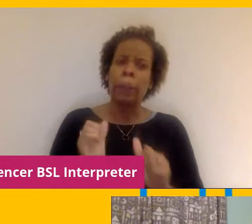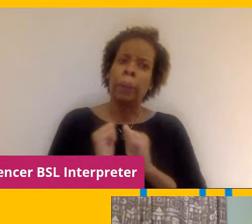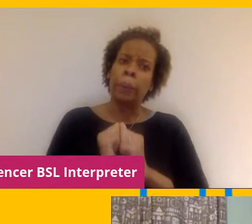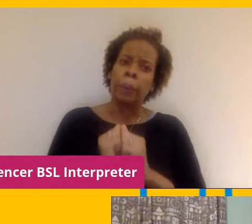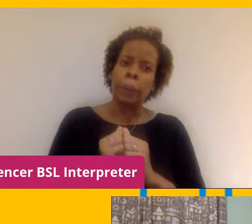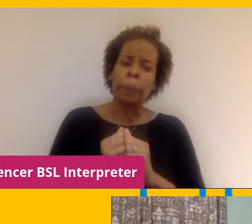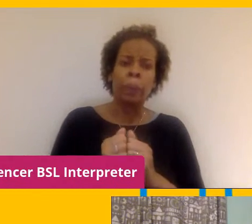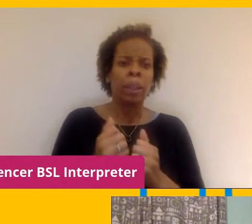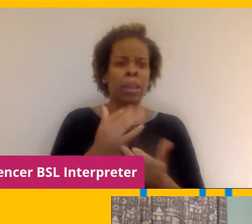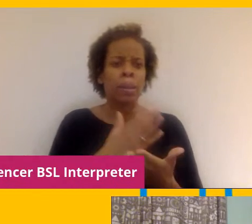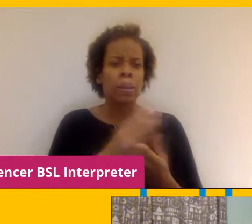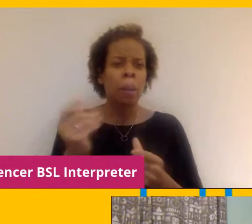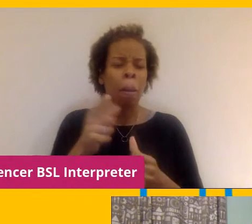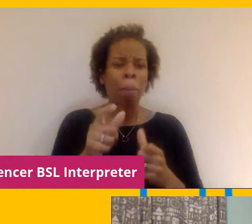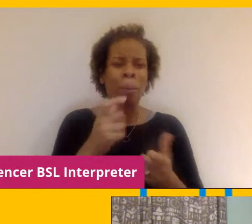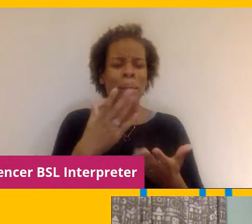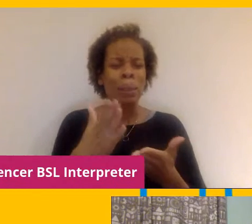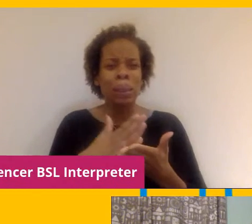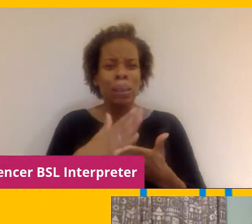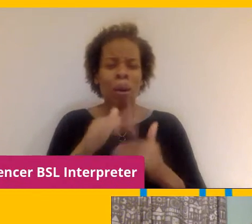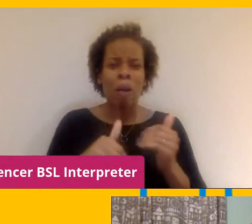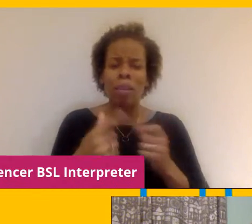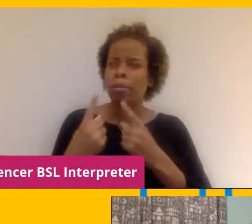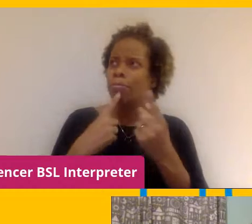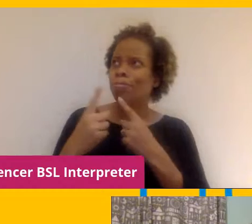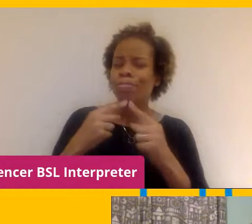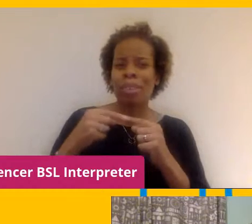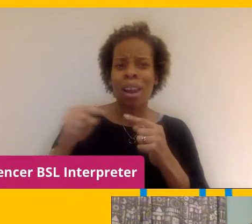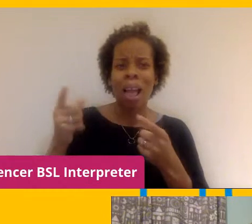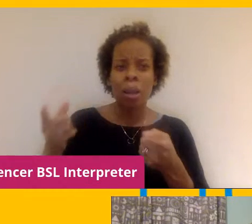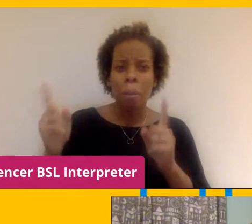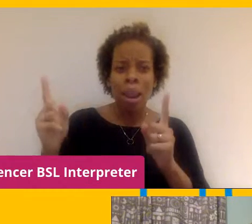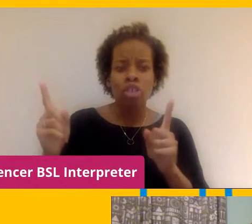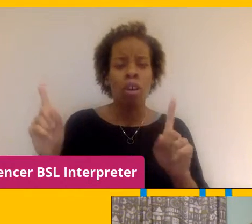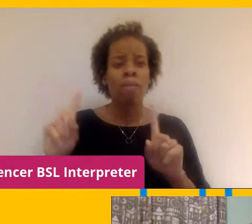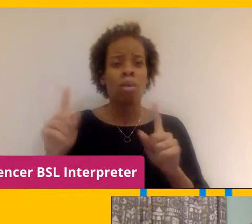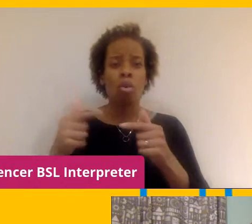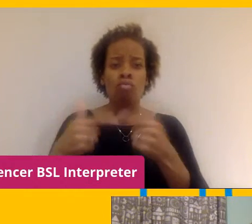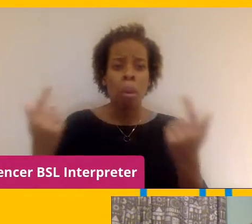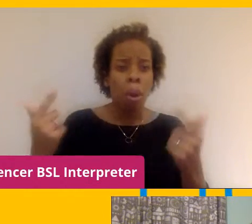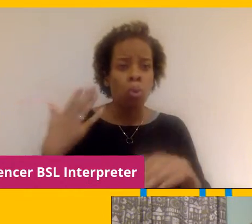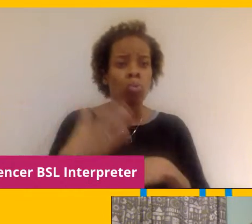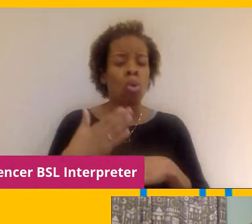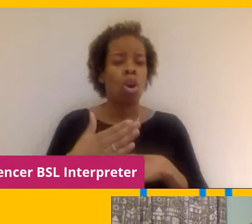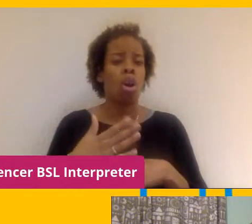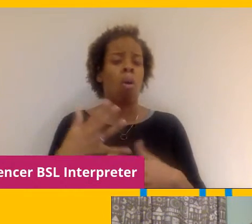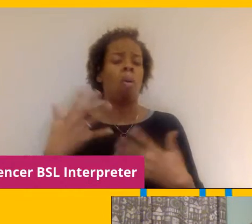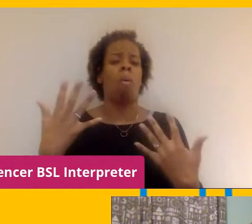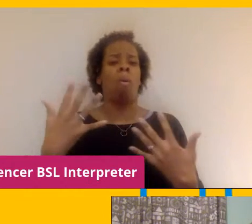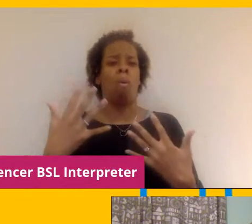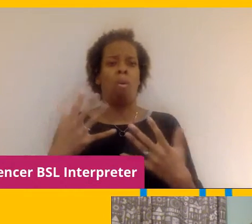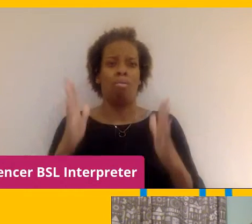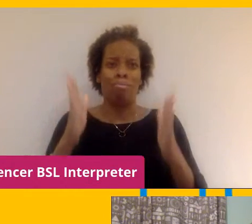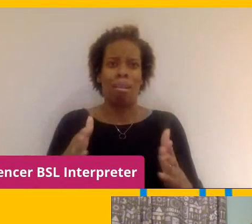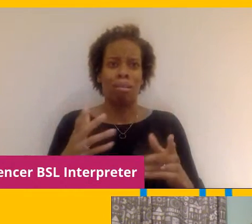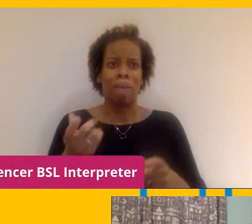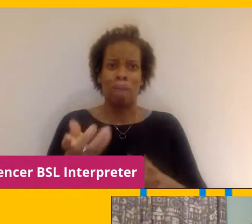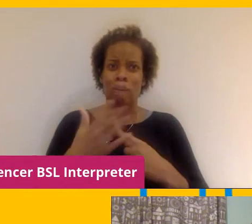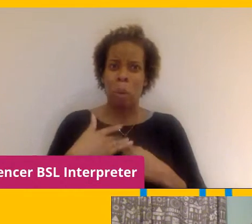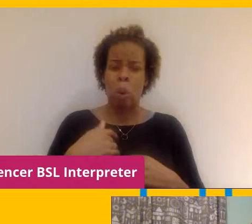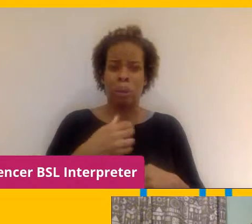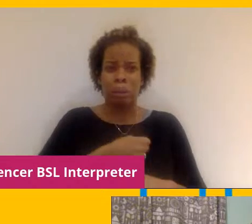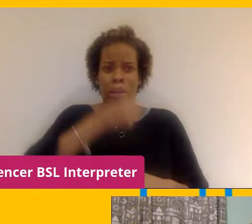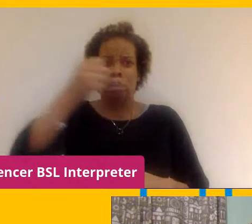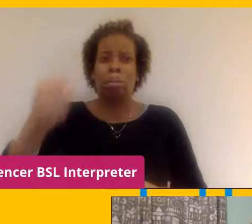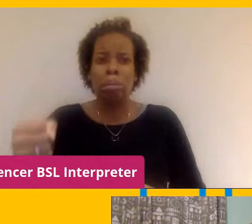manager in talking about wanting to seek remote working where they've been asked to come back in face-to-face as well. So if you're aware of people who are in